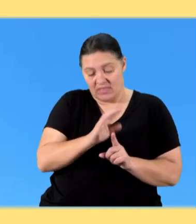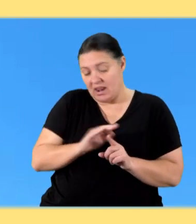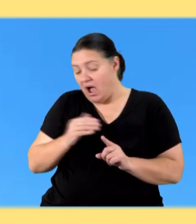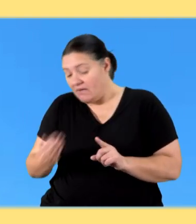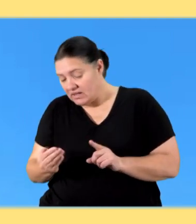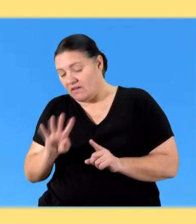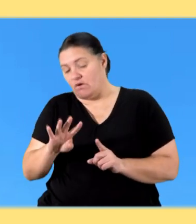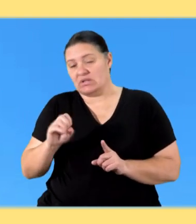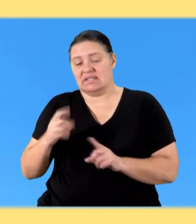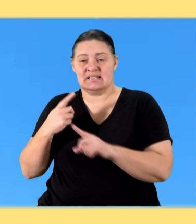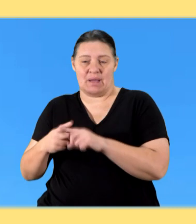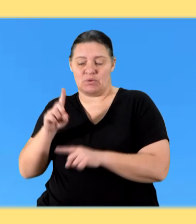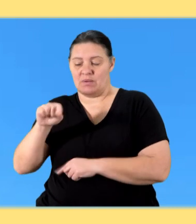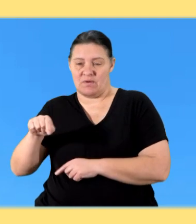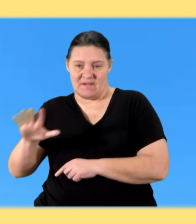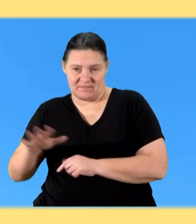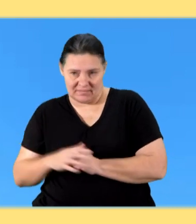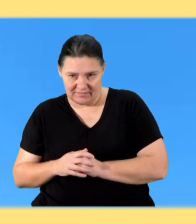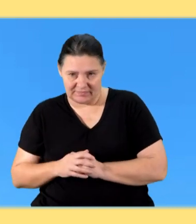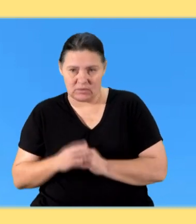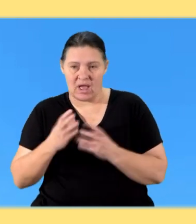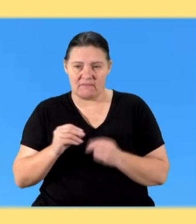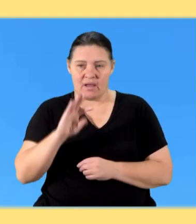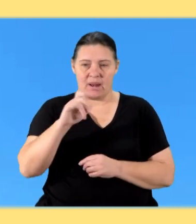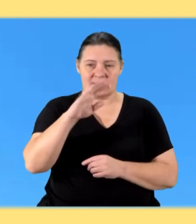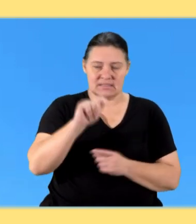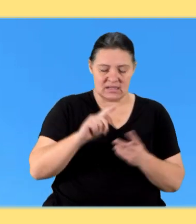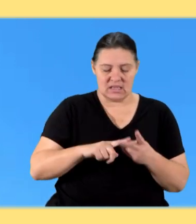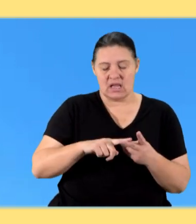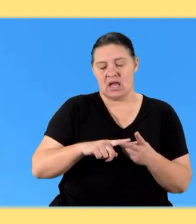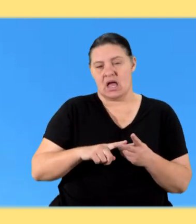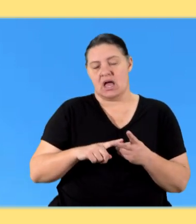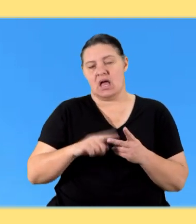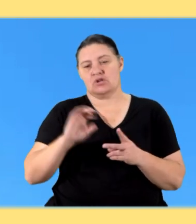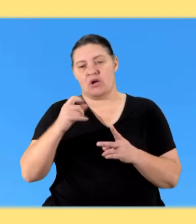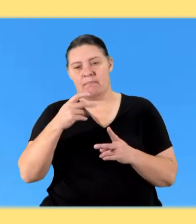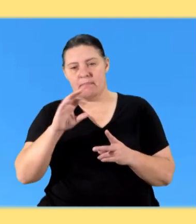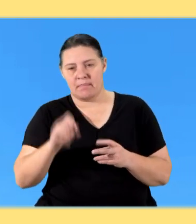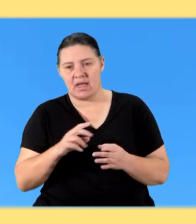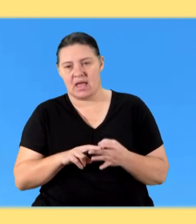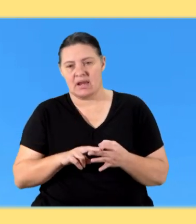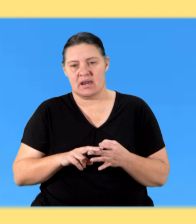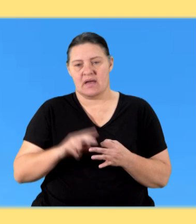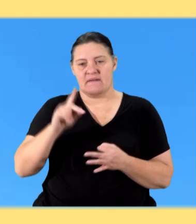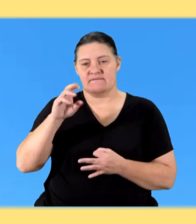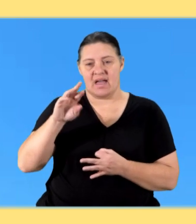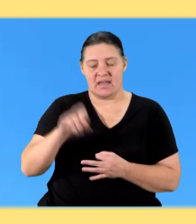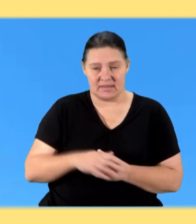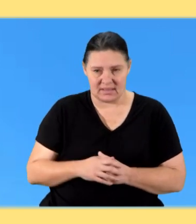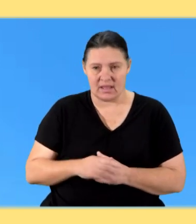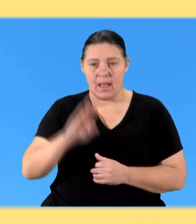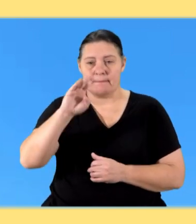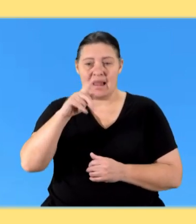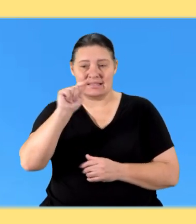hour. And we have the following employees. We have Blunt, Sharp, and File. So you